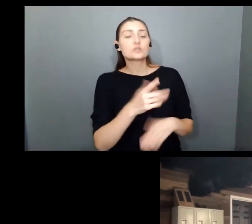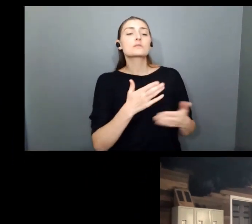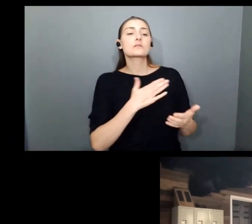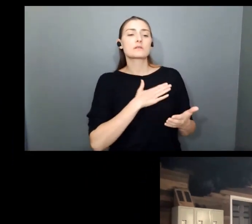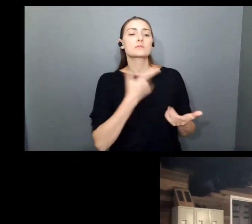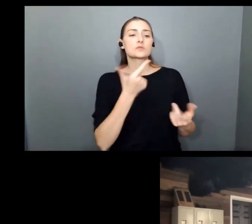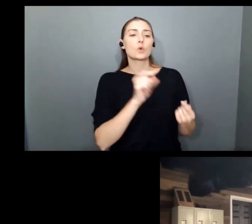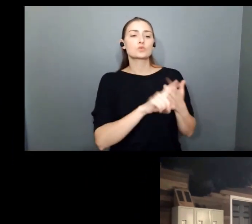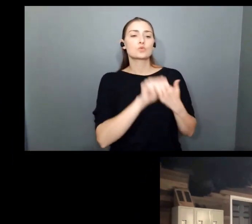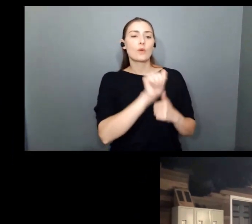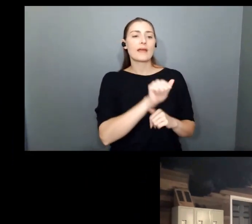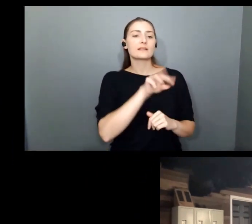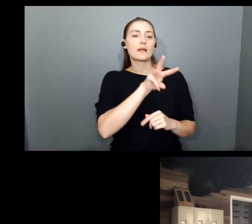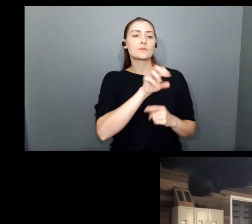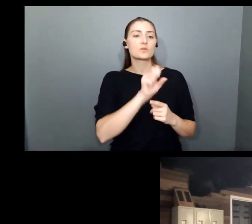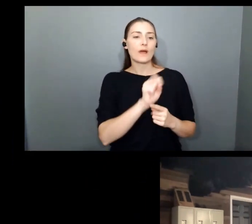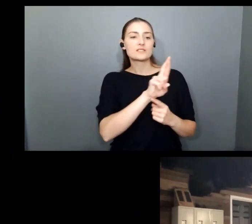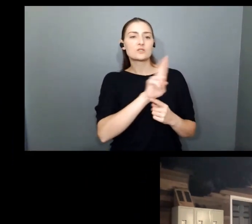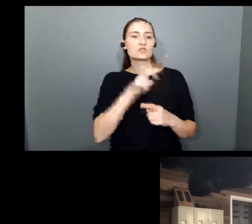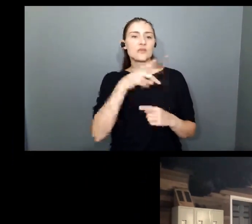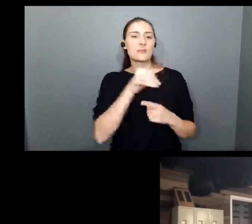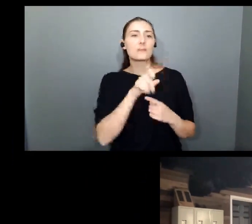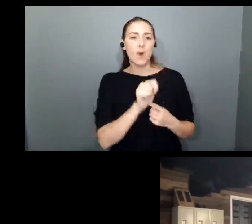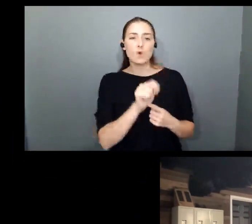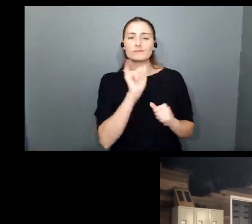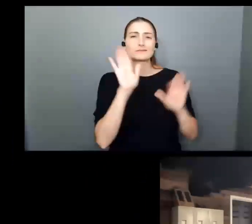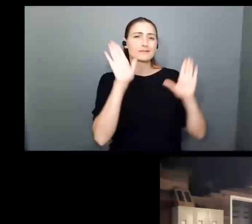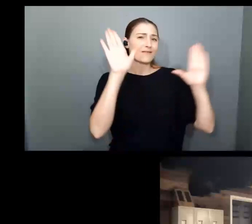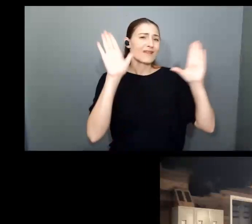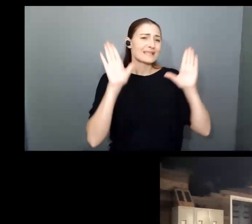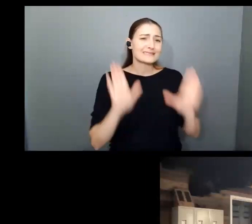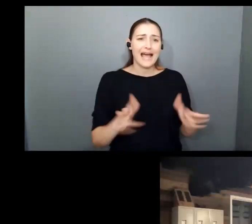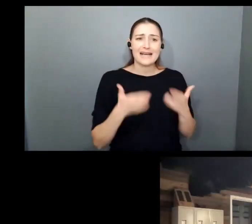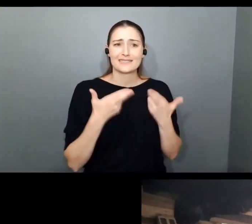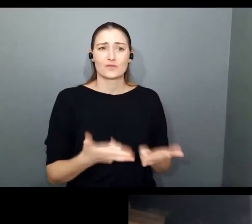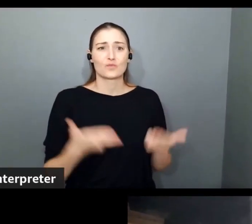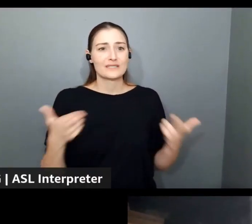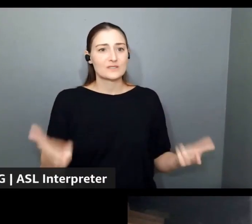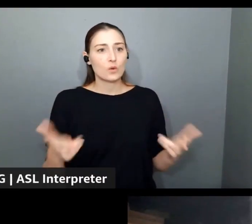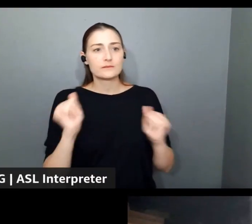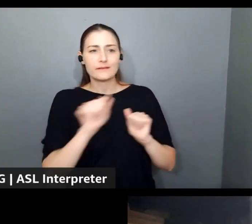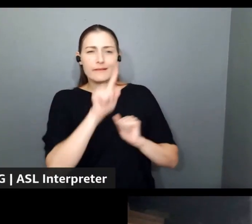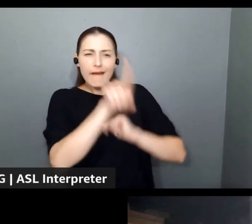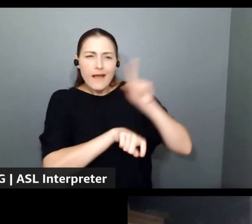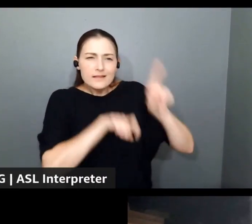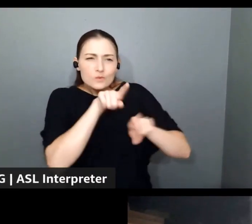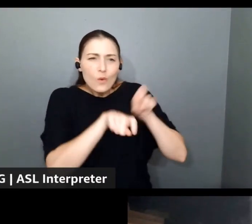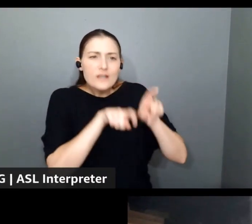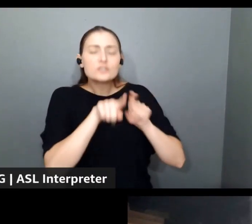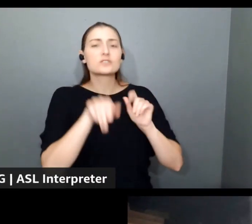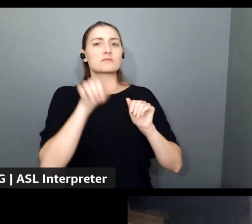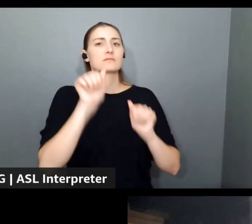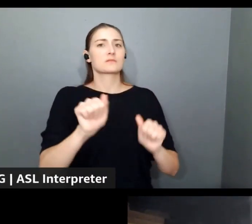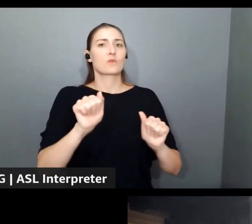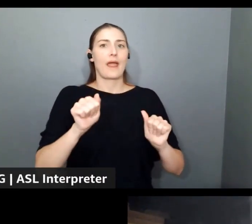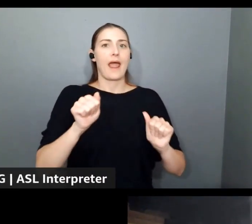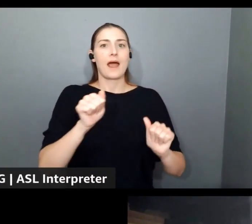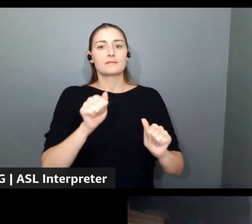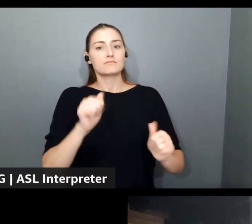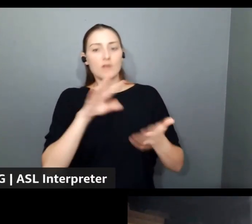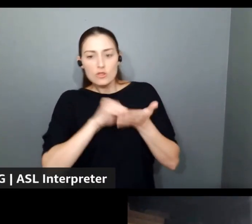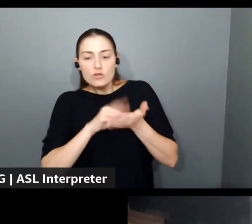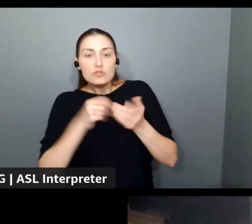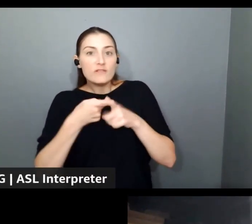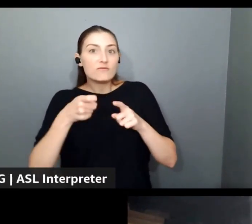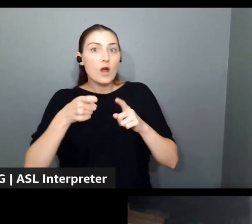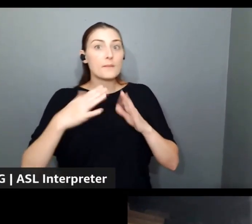a fantastic resource to be able to ask your questions, have them crowdsourced from the community. Also,